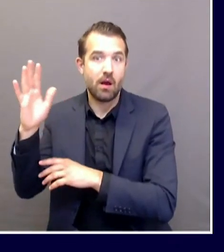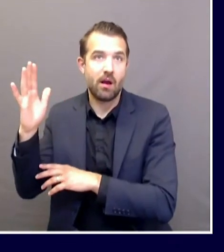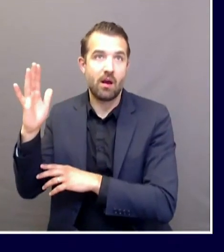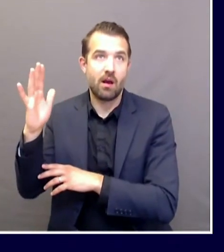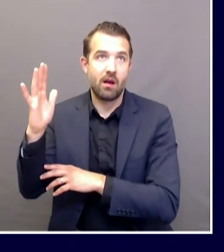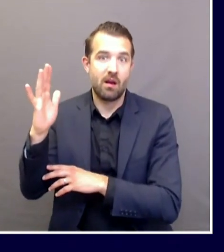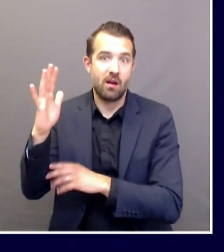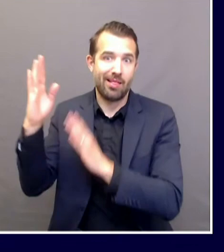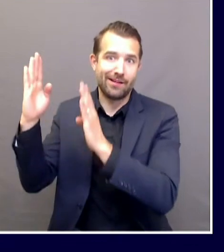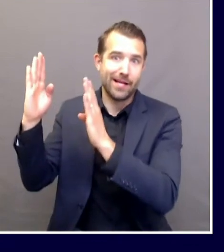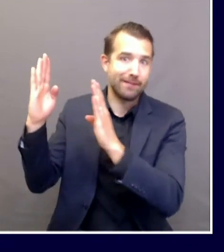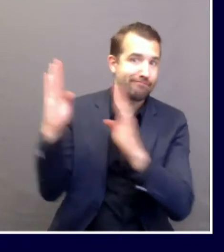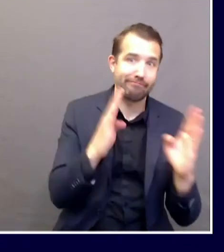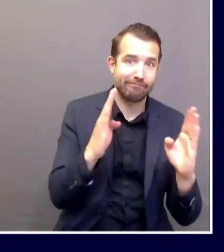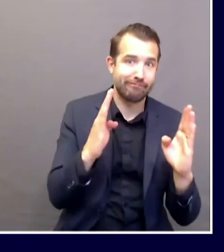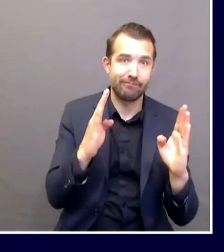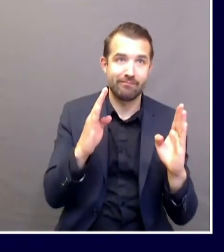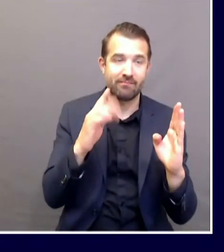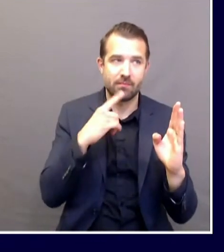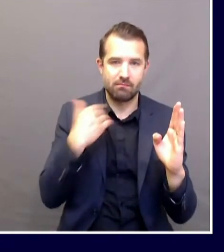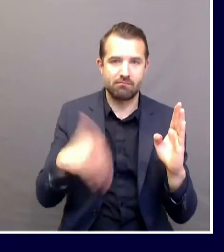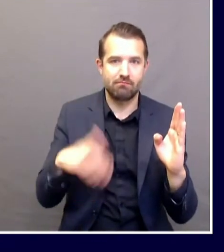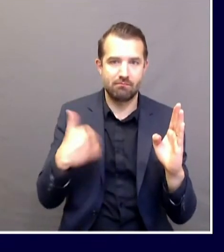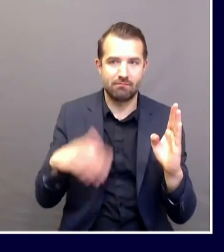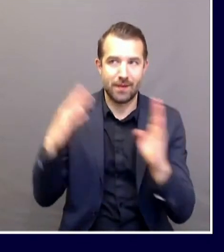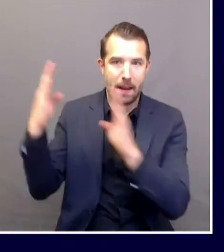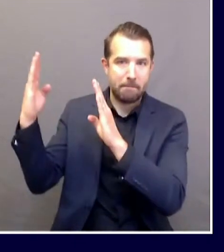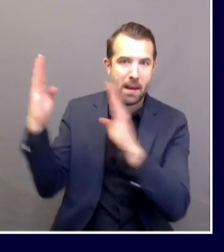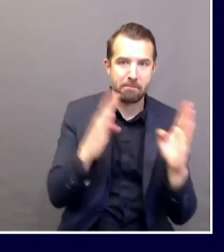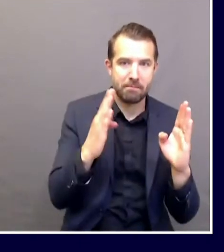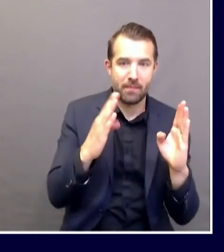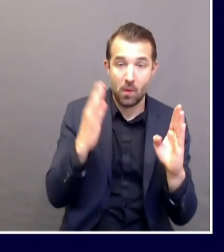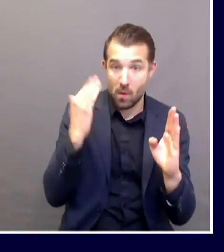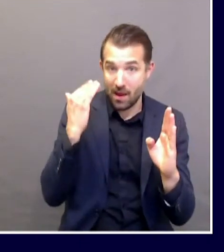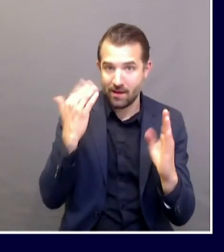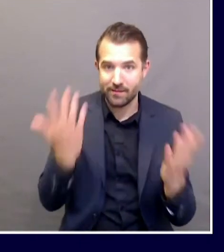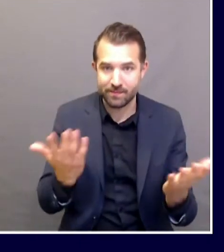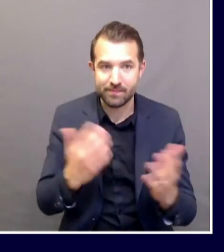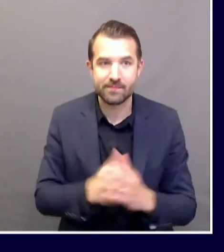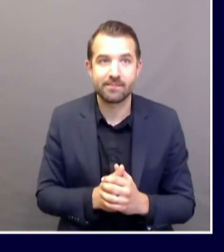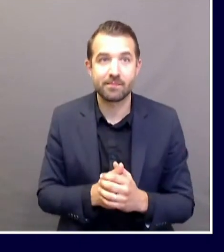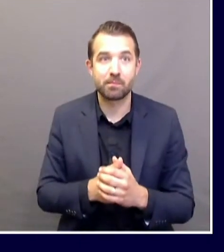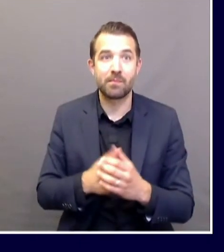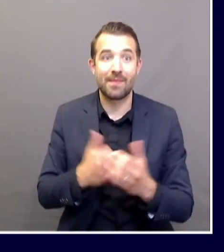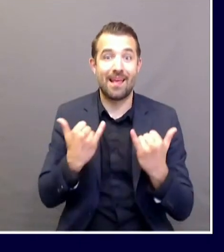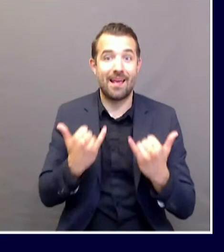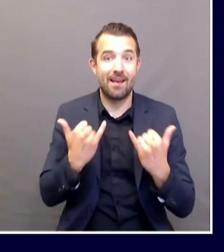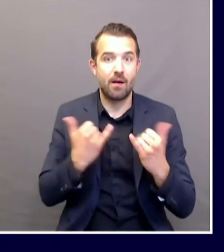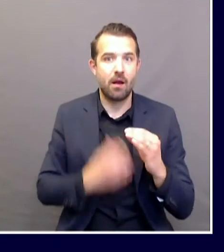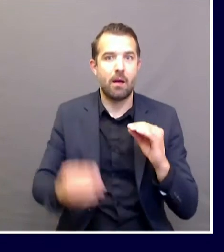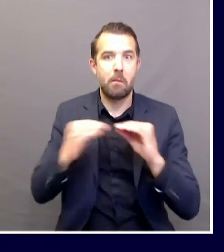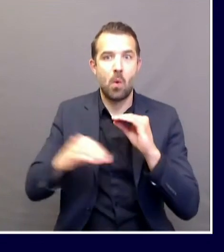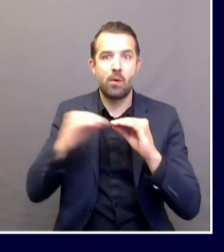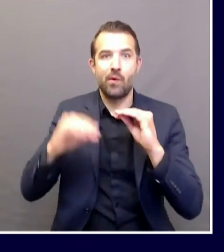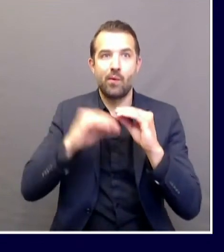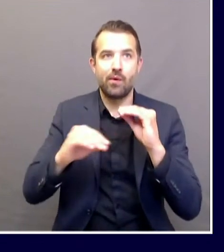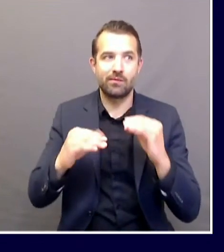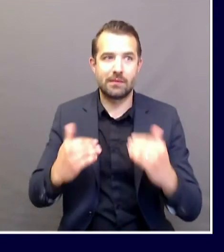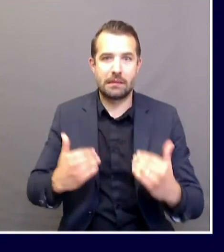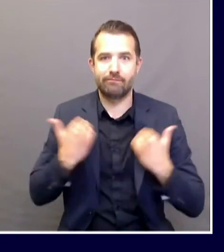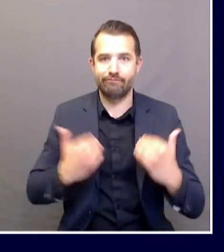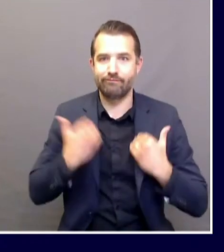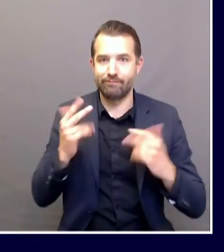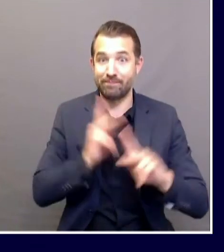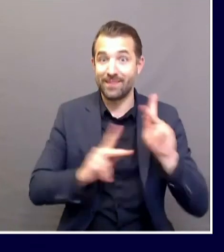hospital. It won't surprise you to learn that much of that is because younger folks are being hospitalized. Now, not in significant